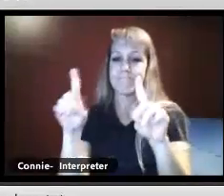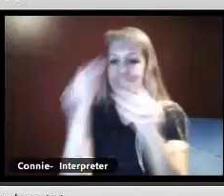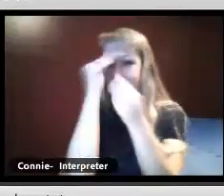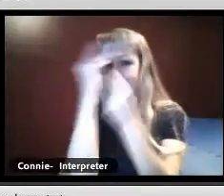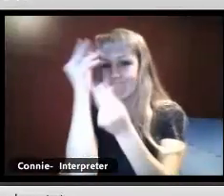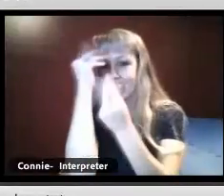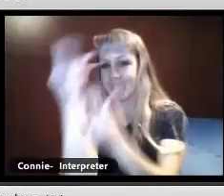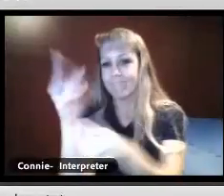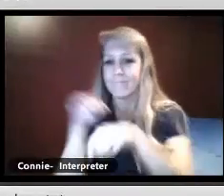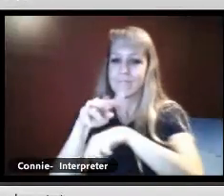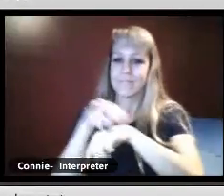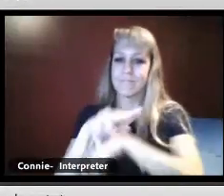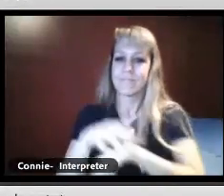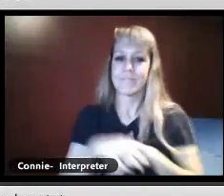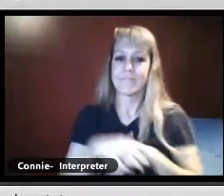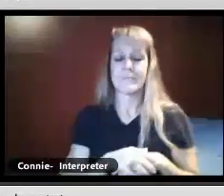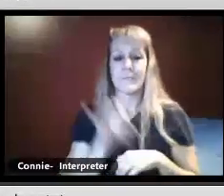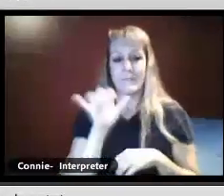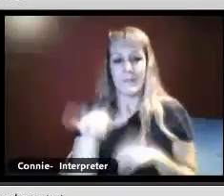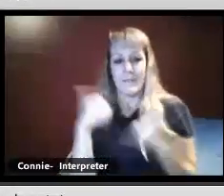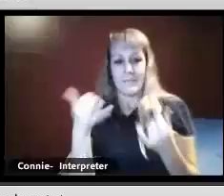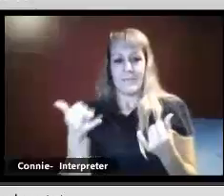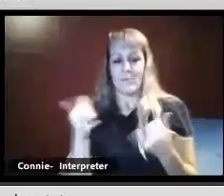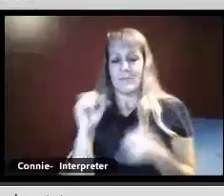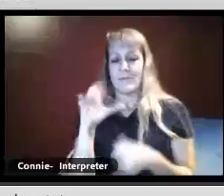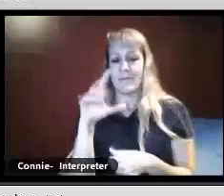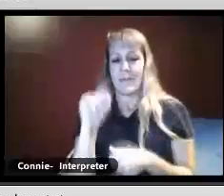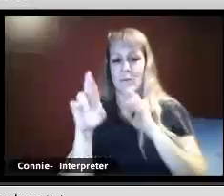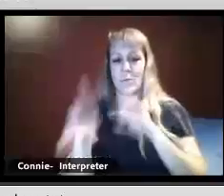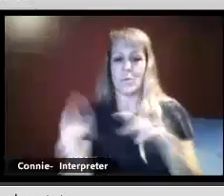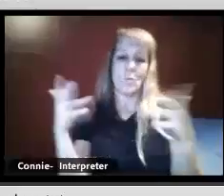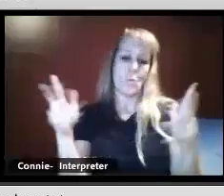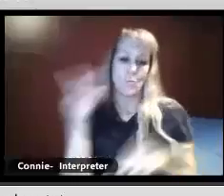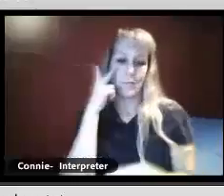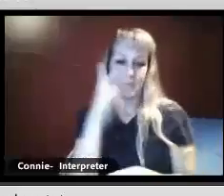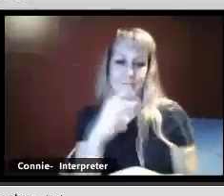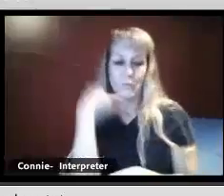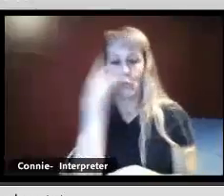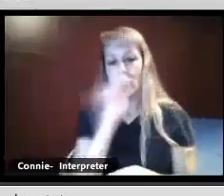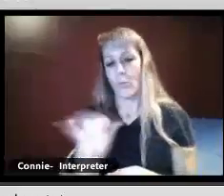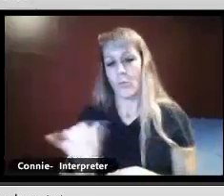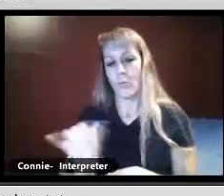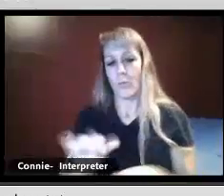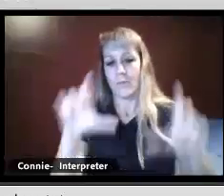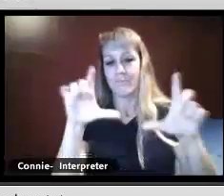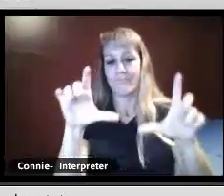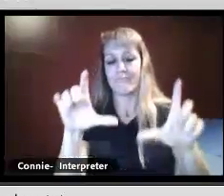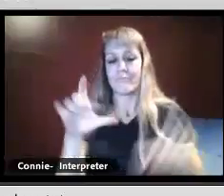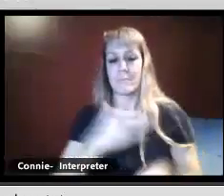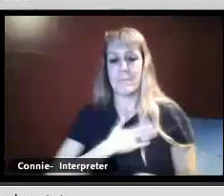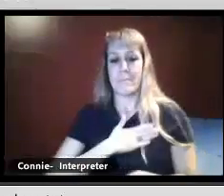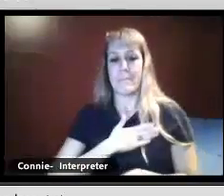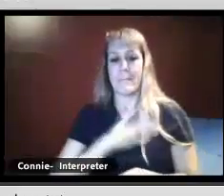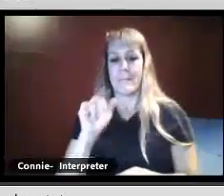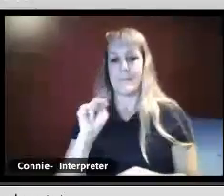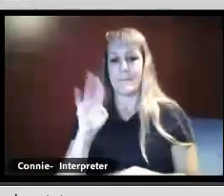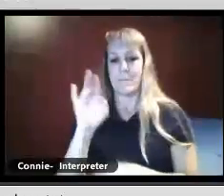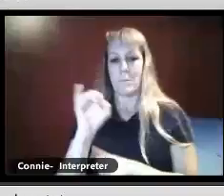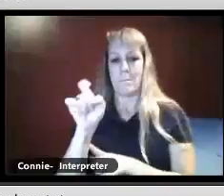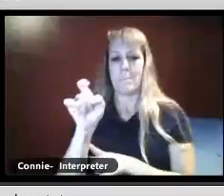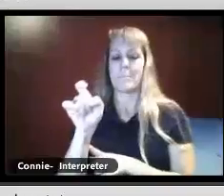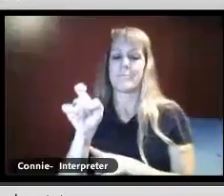That's merely a screenshot of the current Scout Report. You've already seen that. This is what it looks like. I mean, this is a screenshot of my own inbox. So you see I